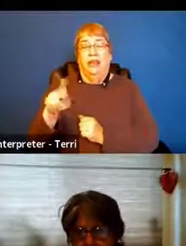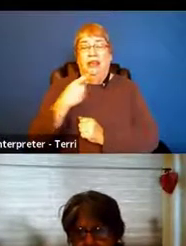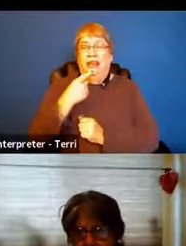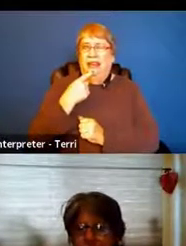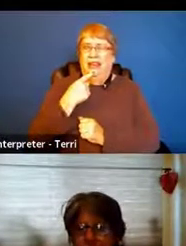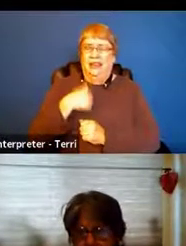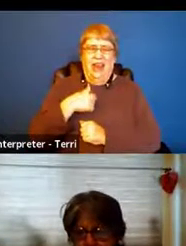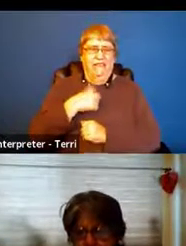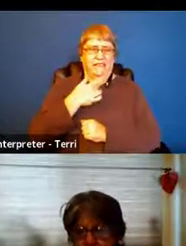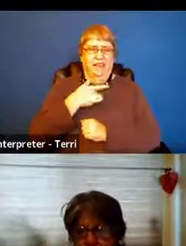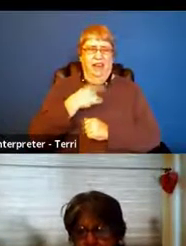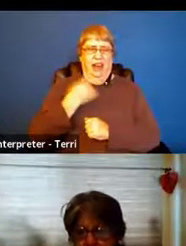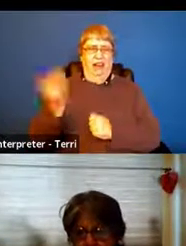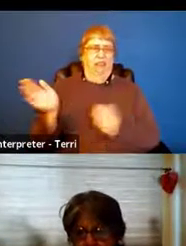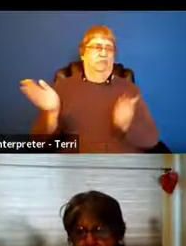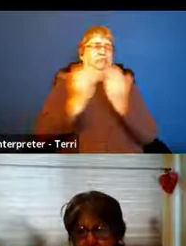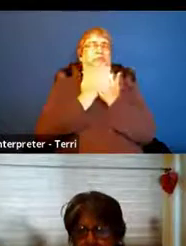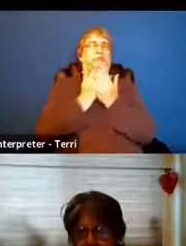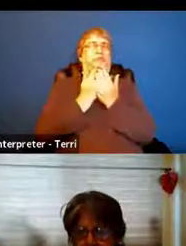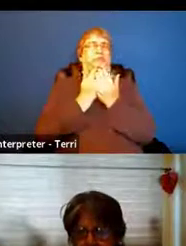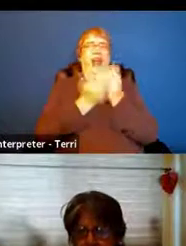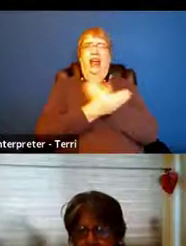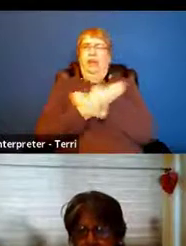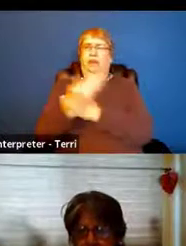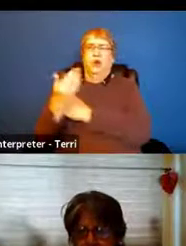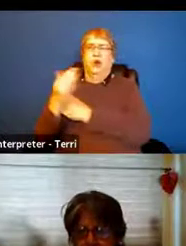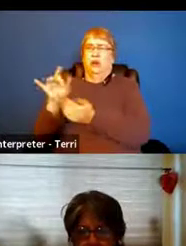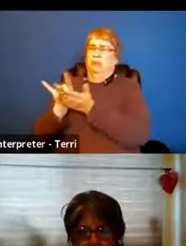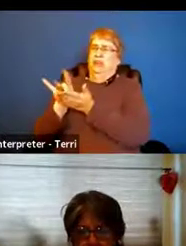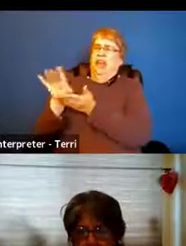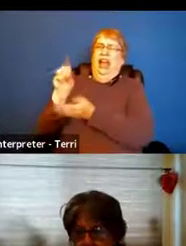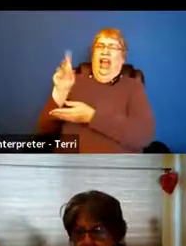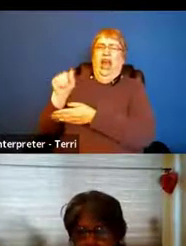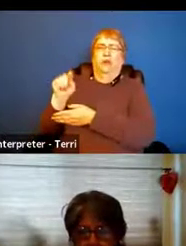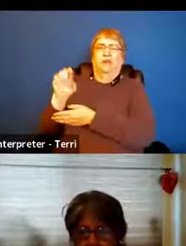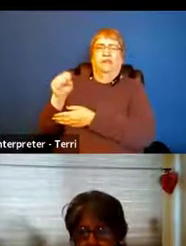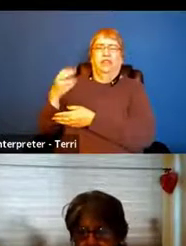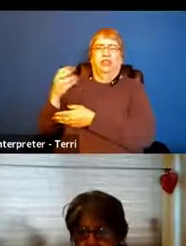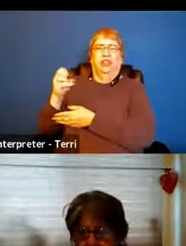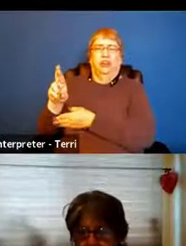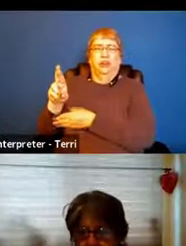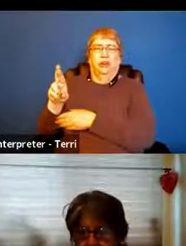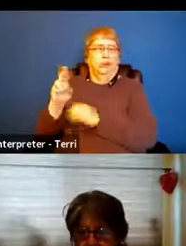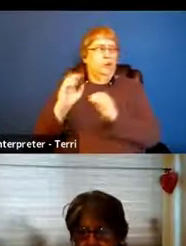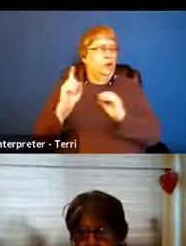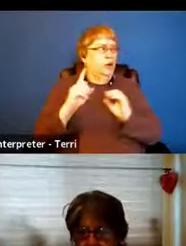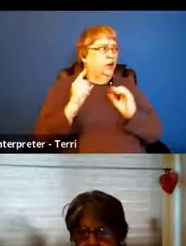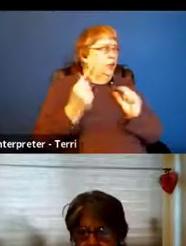in. They kick us out of the shelter in the morning and we have no place to go. There's no place that's open to us right now.